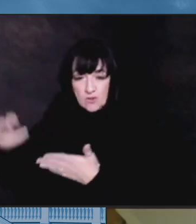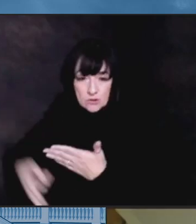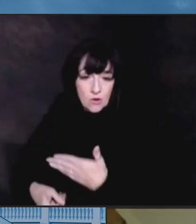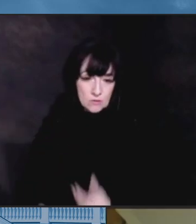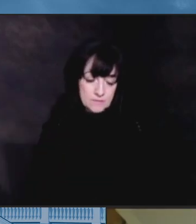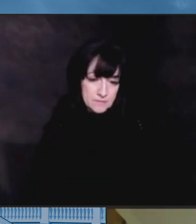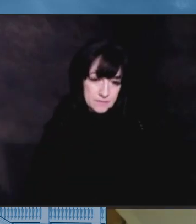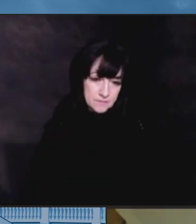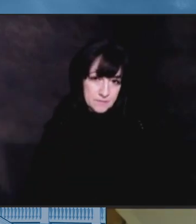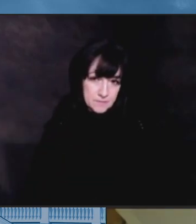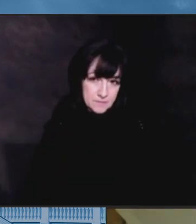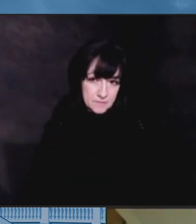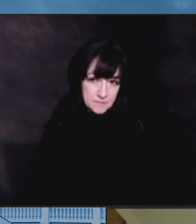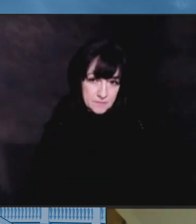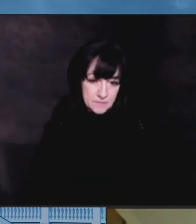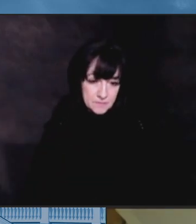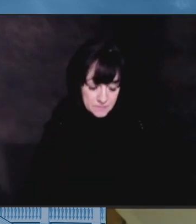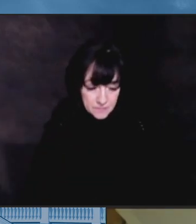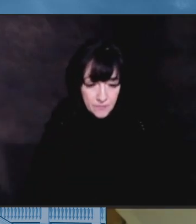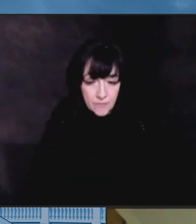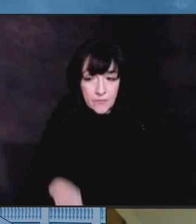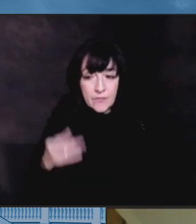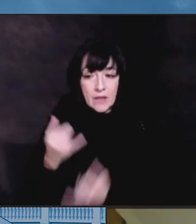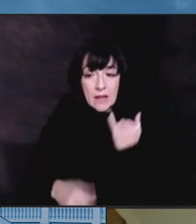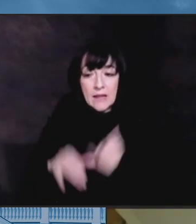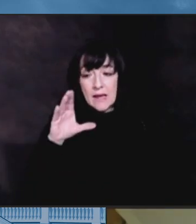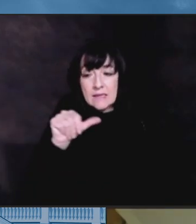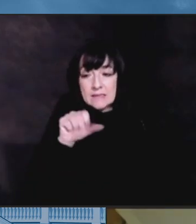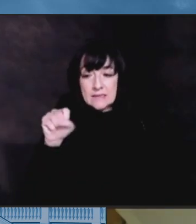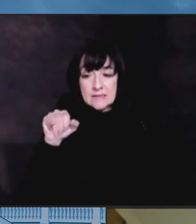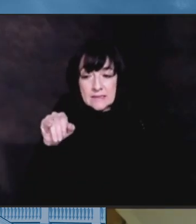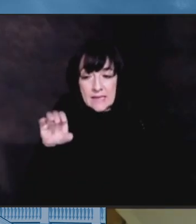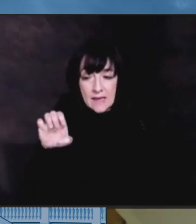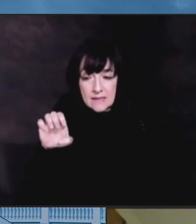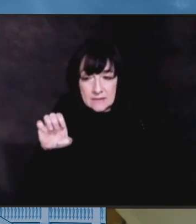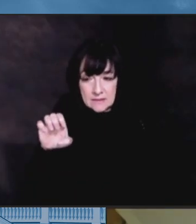All right, last we have Cassie Semyon from WBOC.